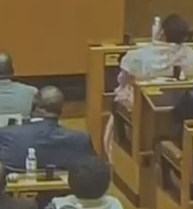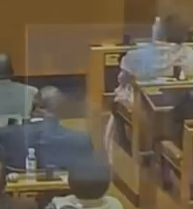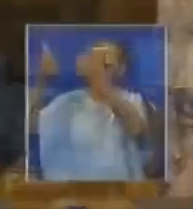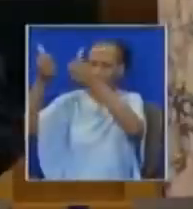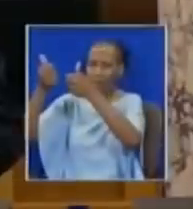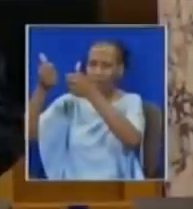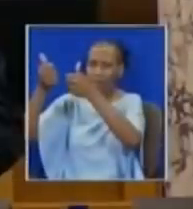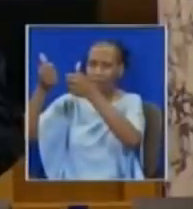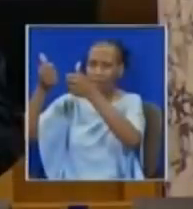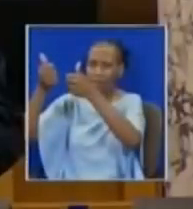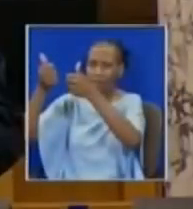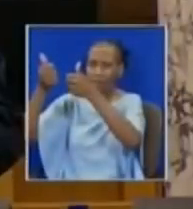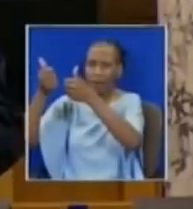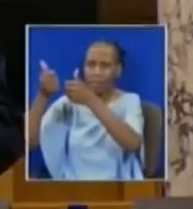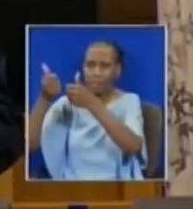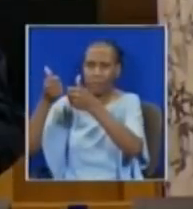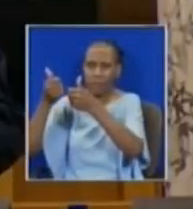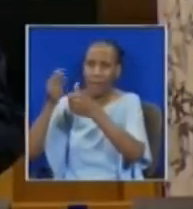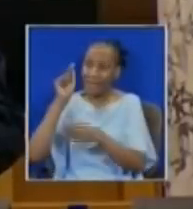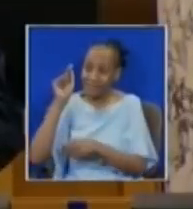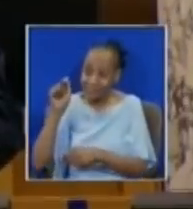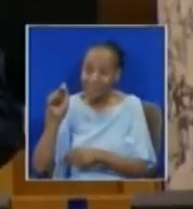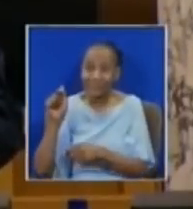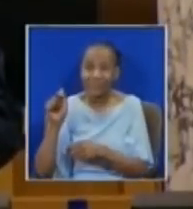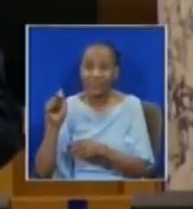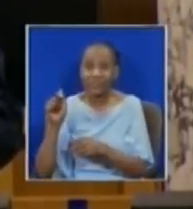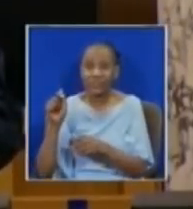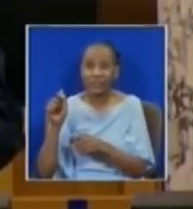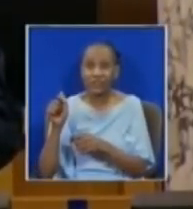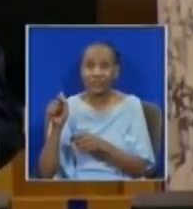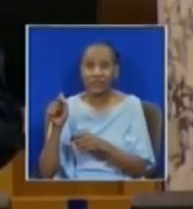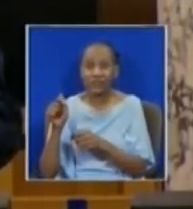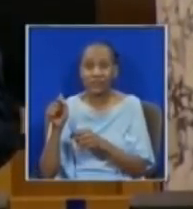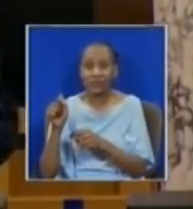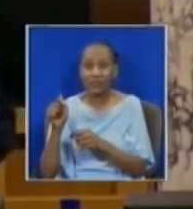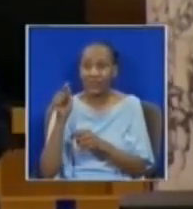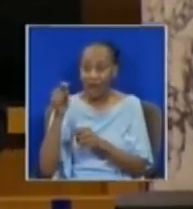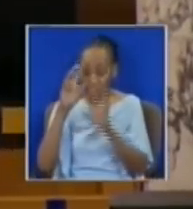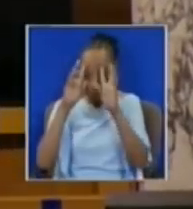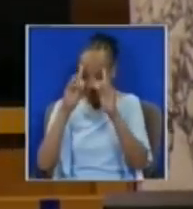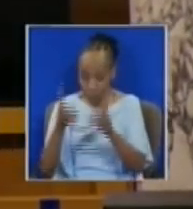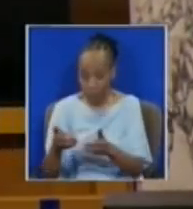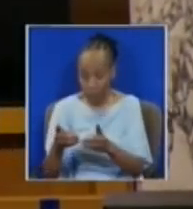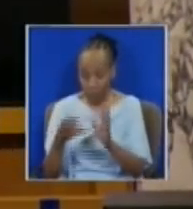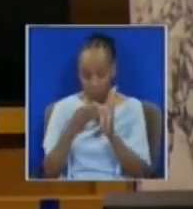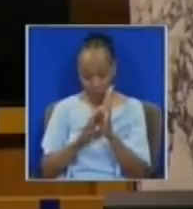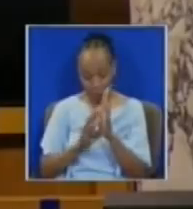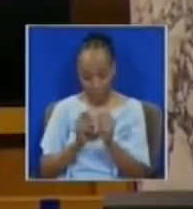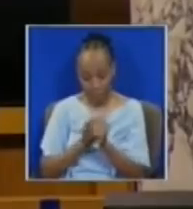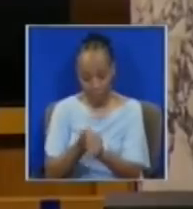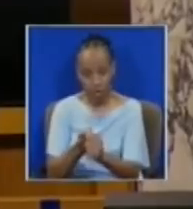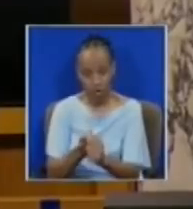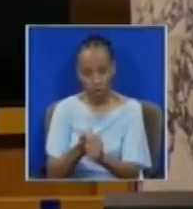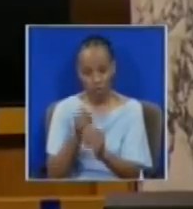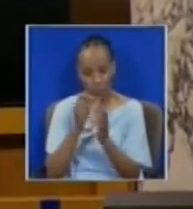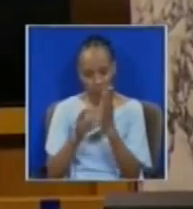I personally, and what I've picked up, is certainly the members of the Rules Committee of the ANC are very concerned with getting